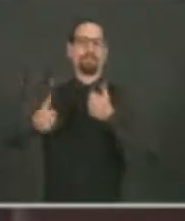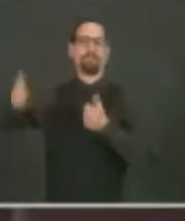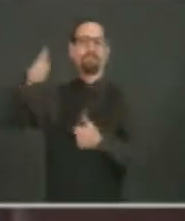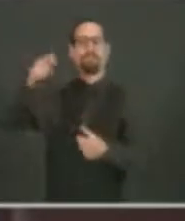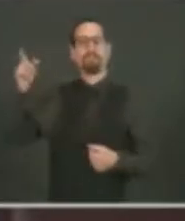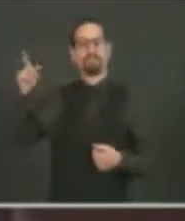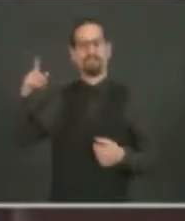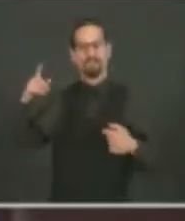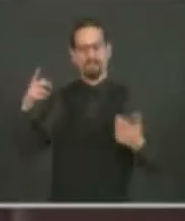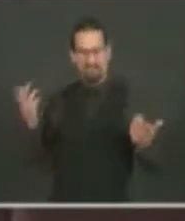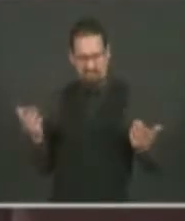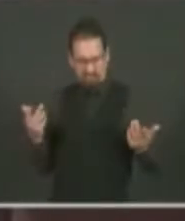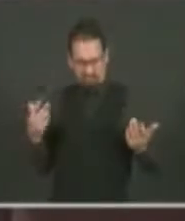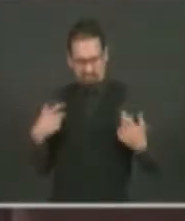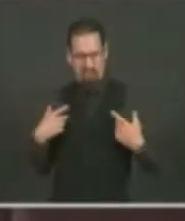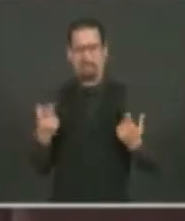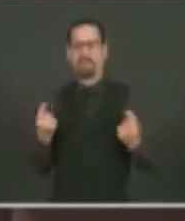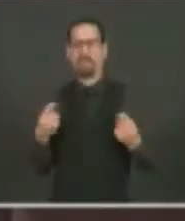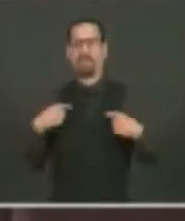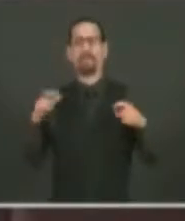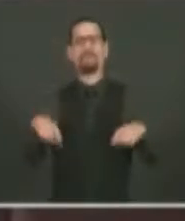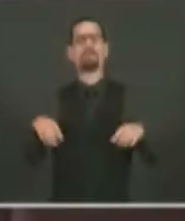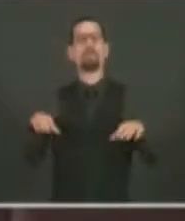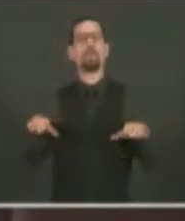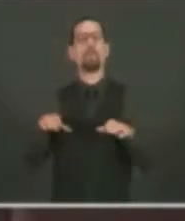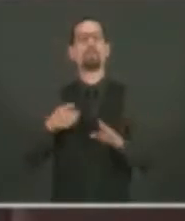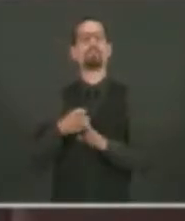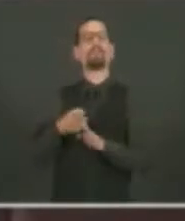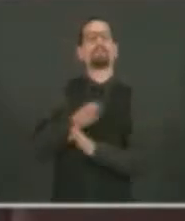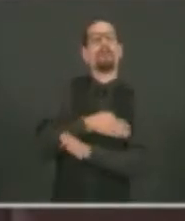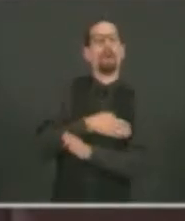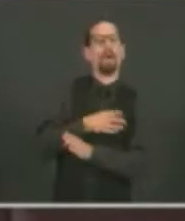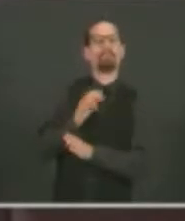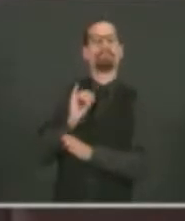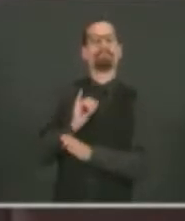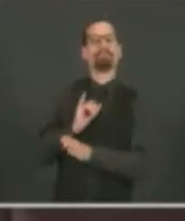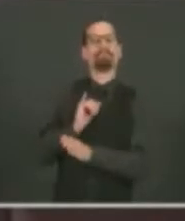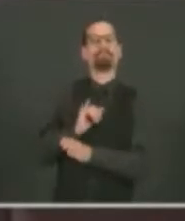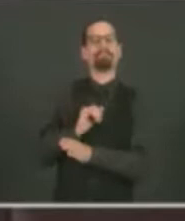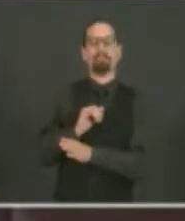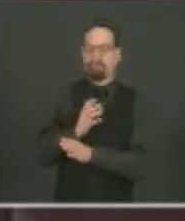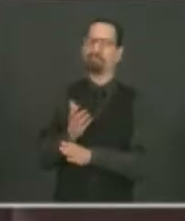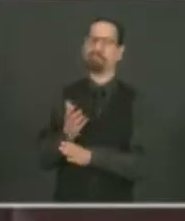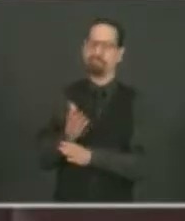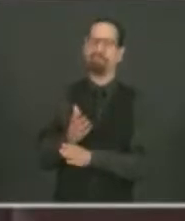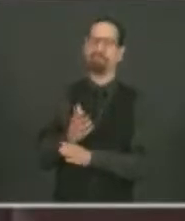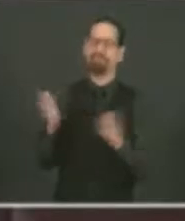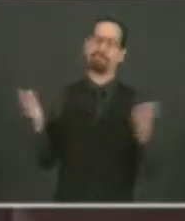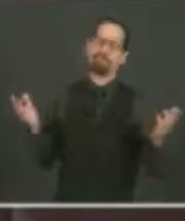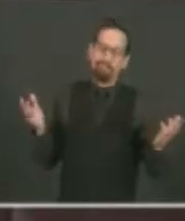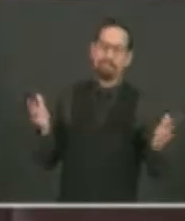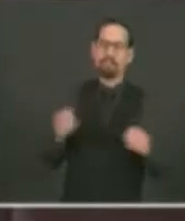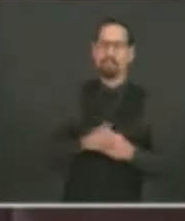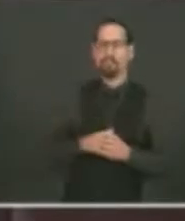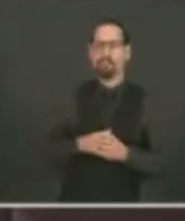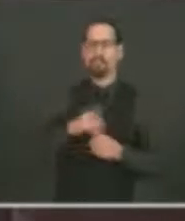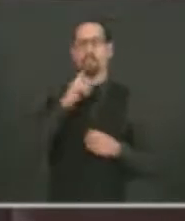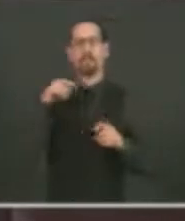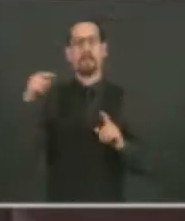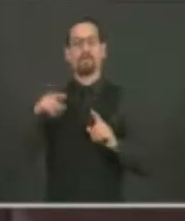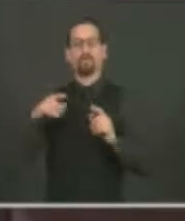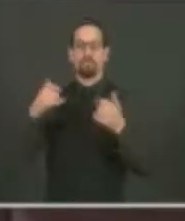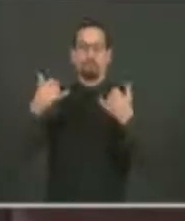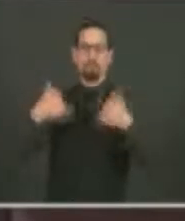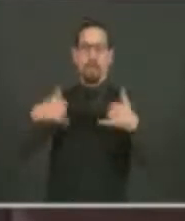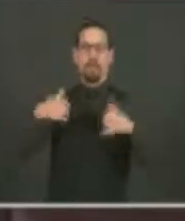what should have we done? I think we knew, like, look, problems of partying on Eaton Street are not a